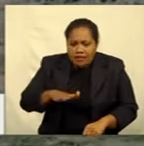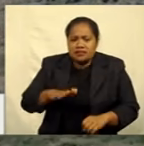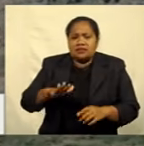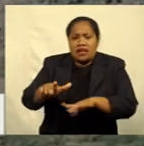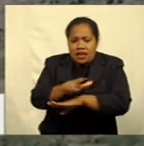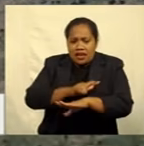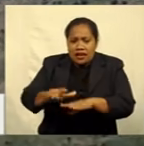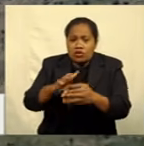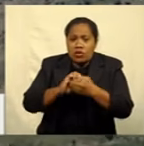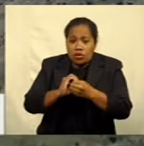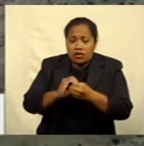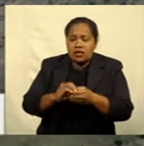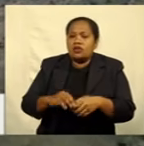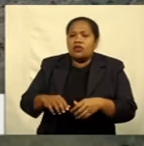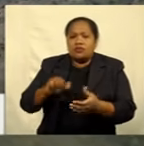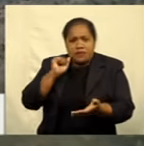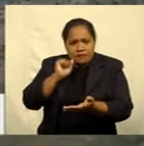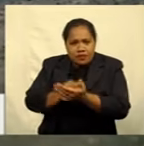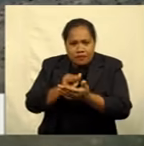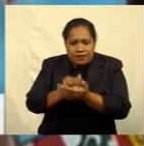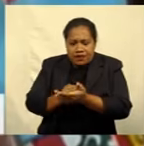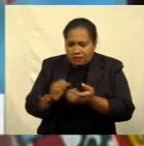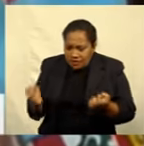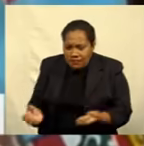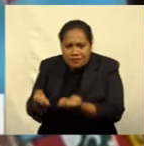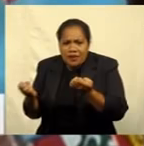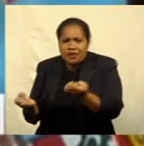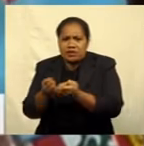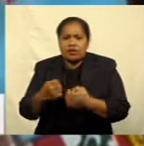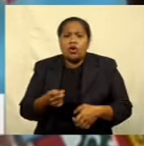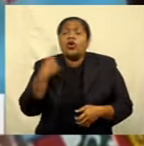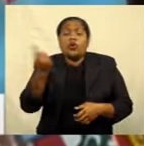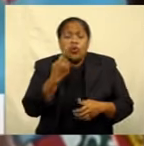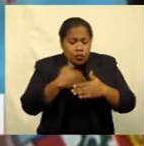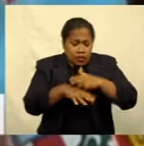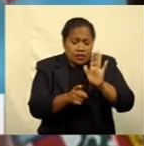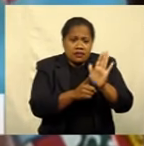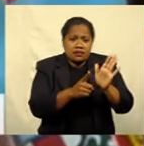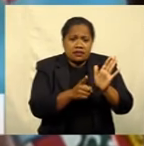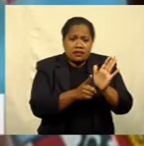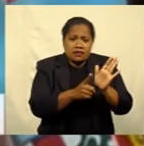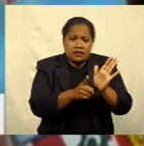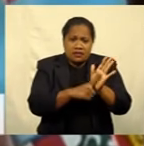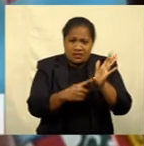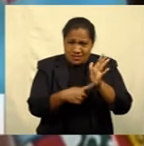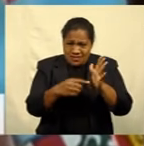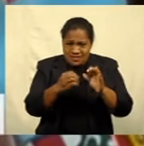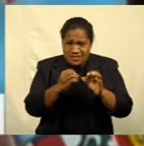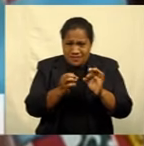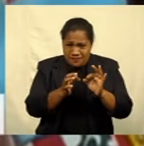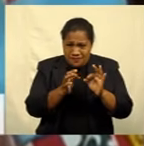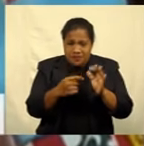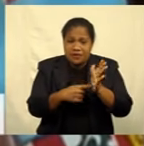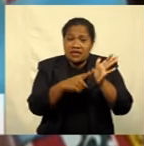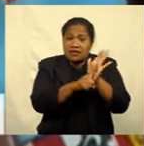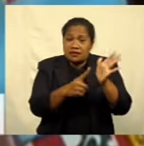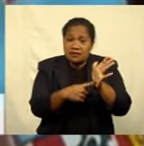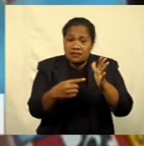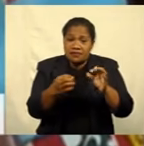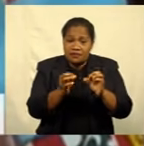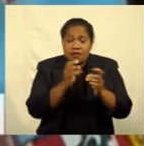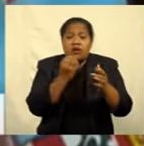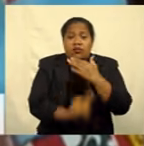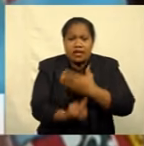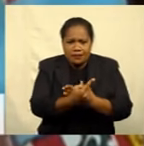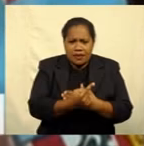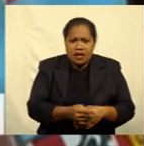in the TLTB management then, what they and others before them have done is kept the bulk of the Ithookay people